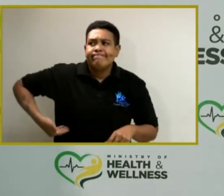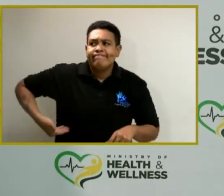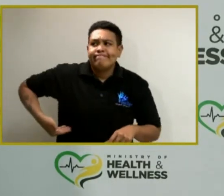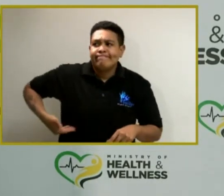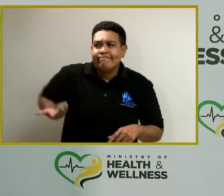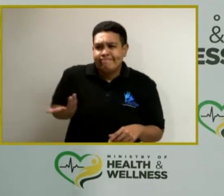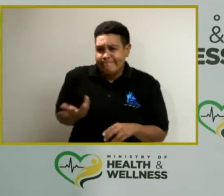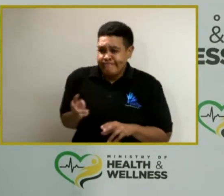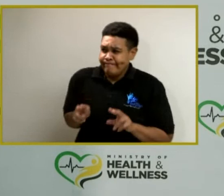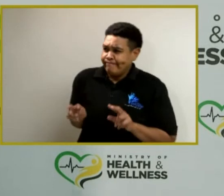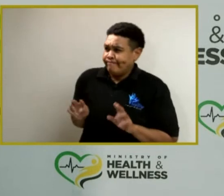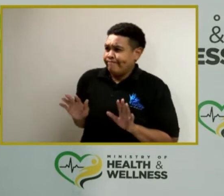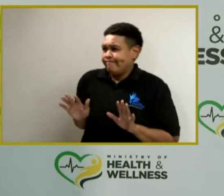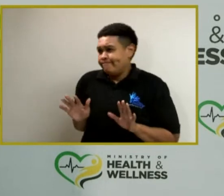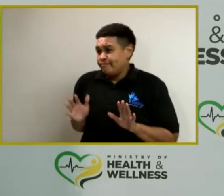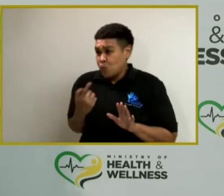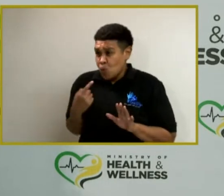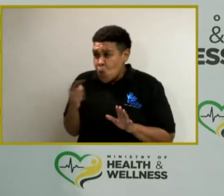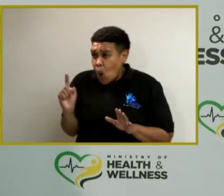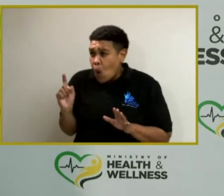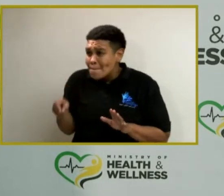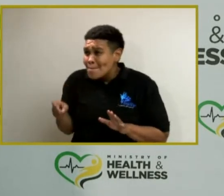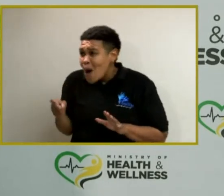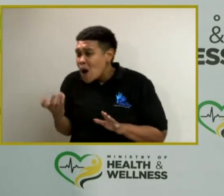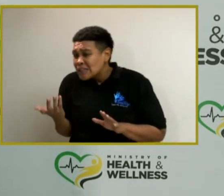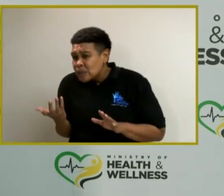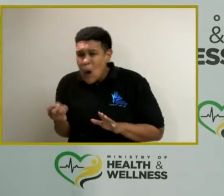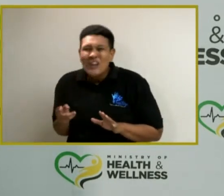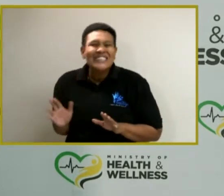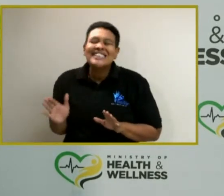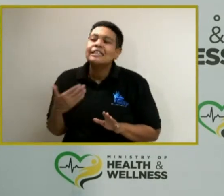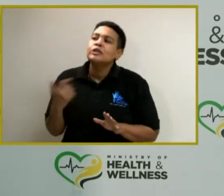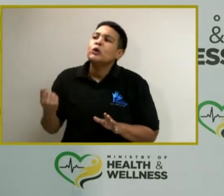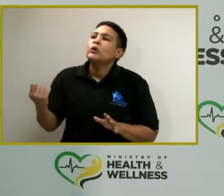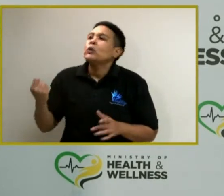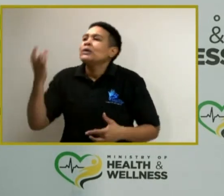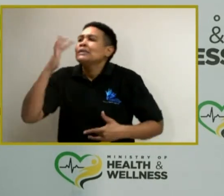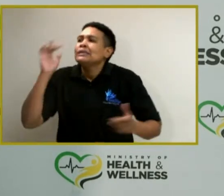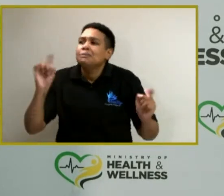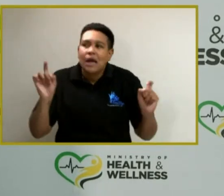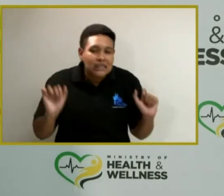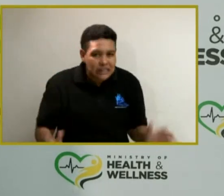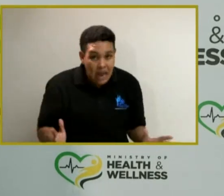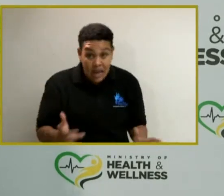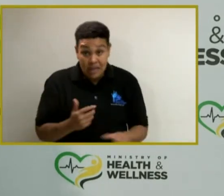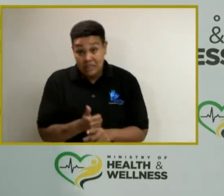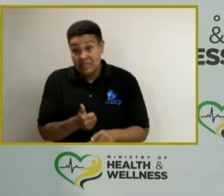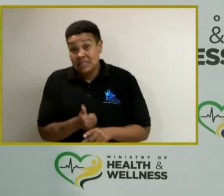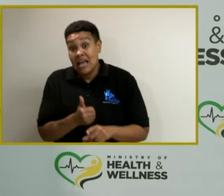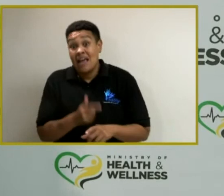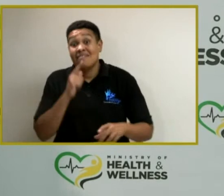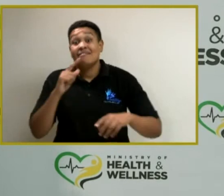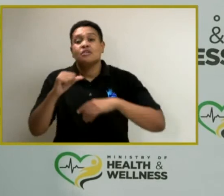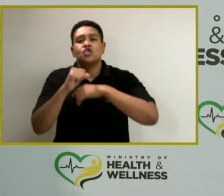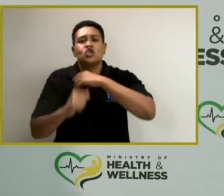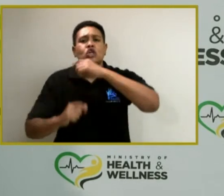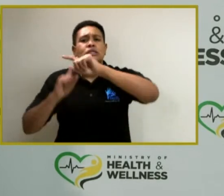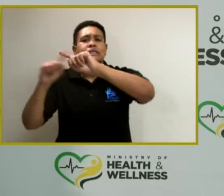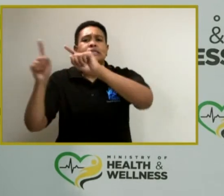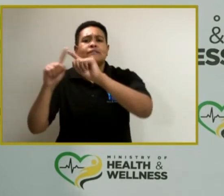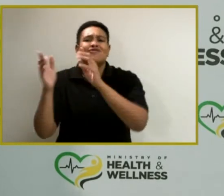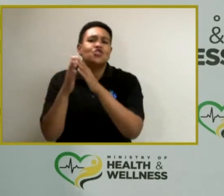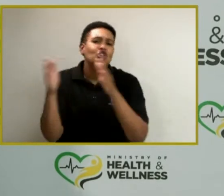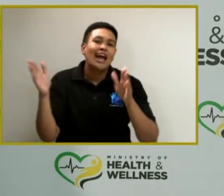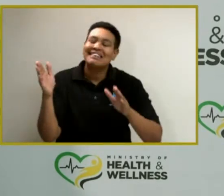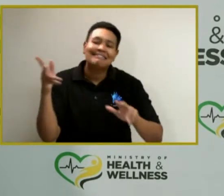accessing public health facilities. Outpatient clinics and elective procedures have been scaled down based on the level of